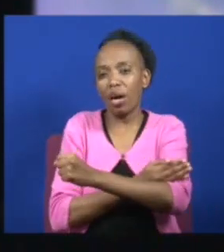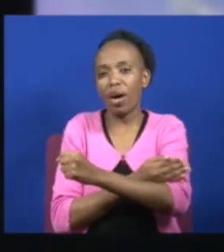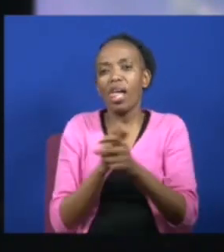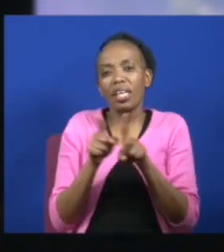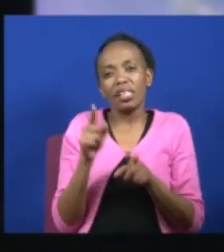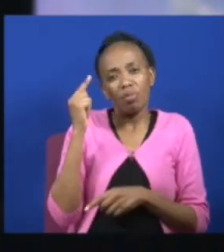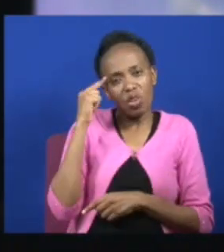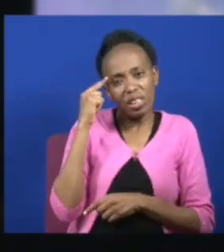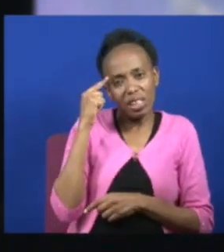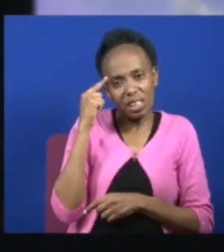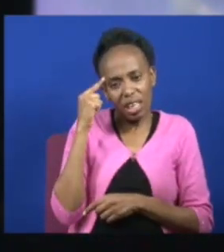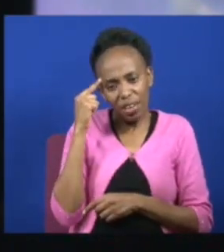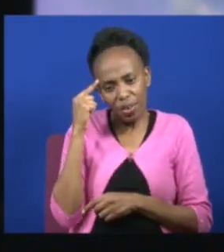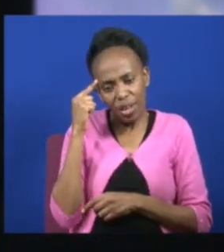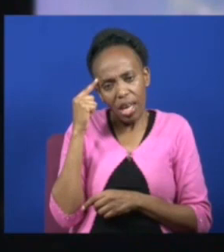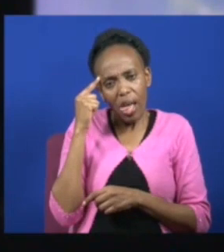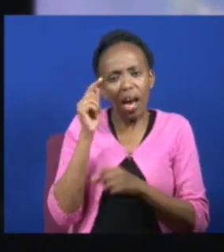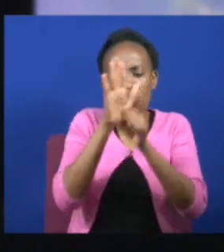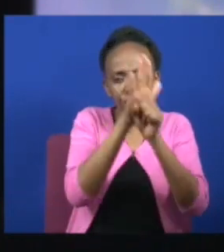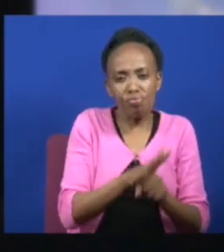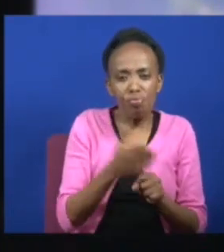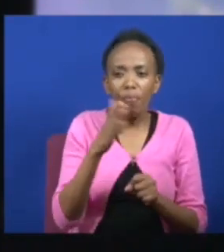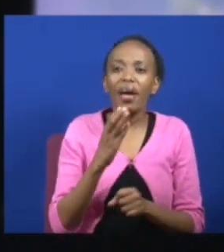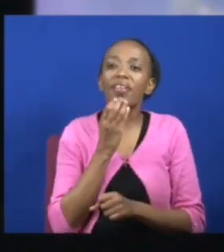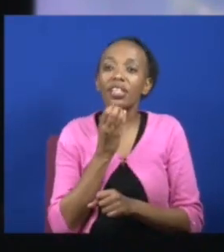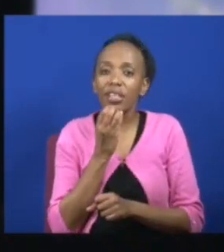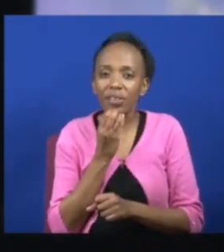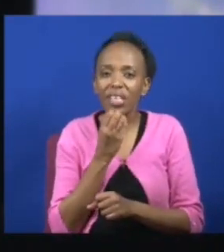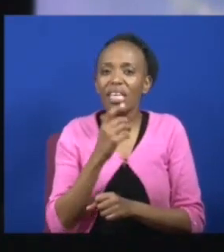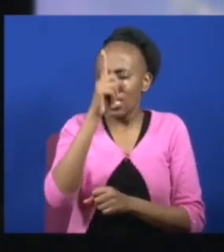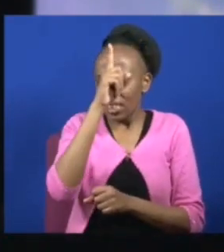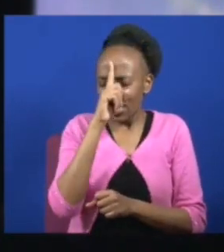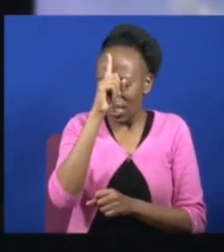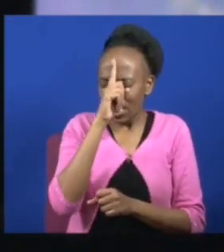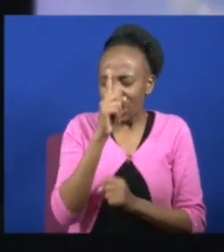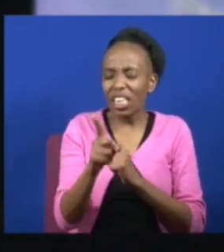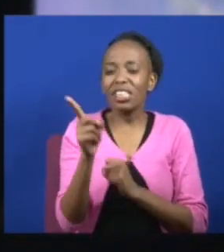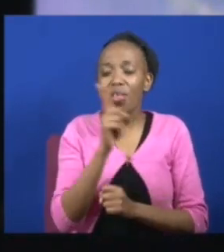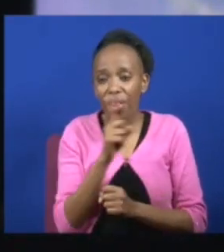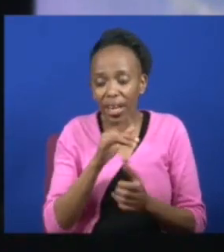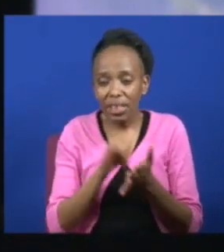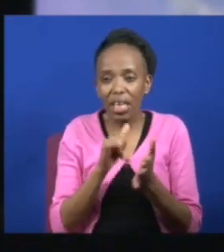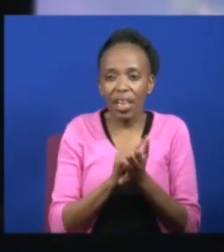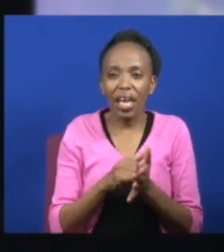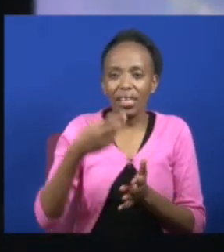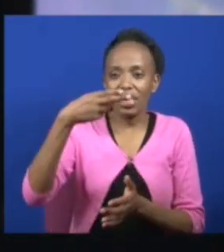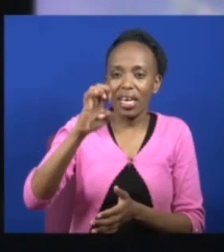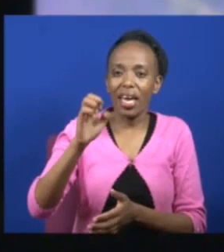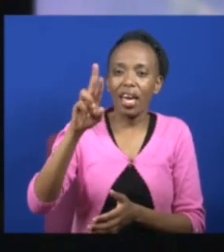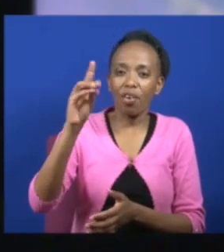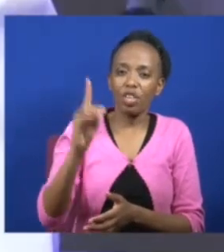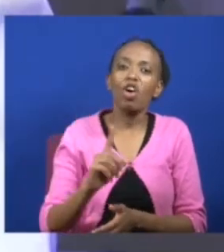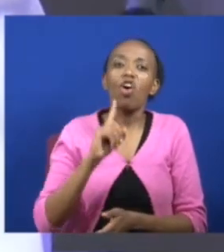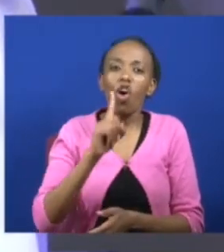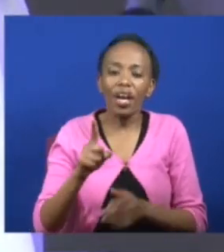was considered a usurper by the Jews. So serious was this threat that Herod ordered the killing